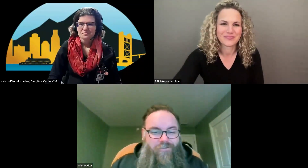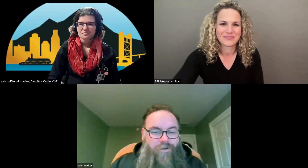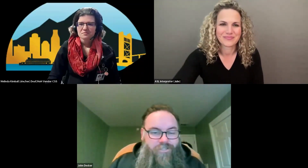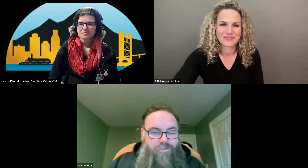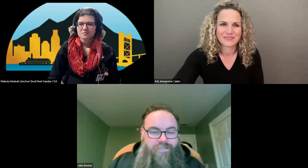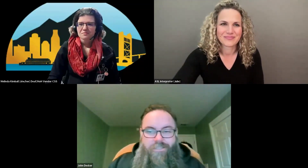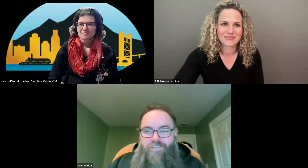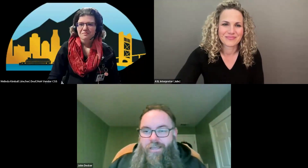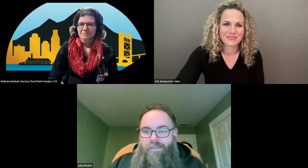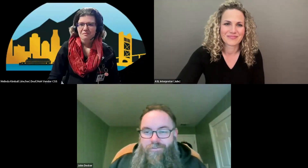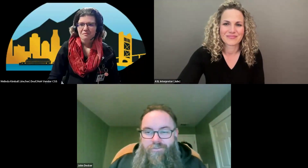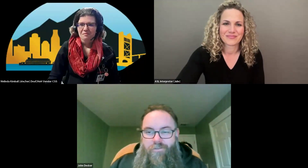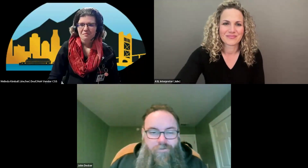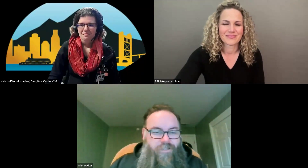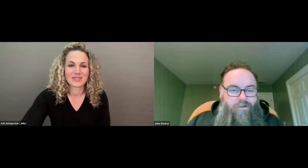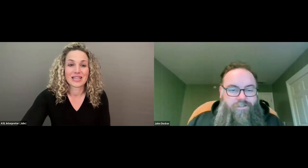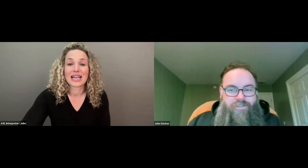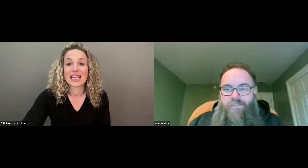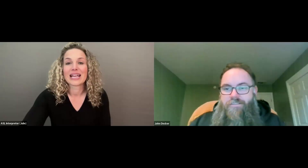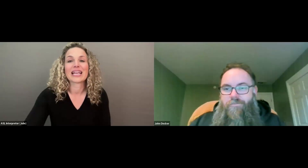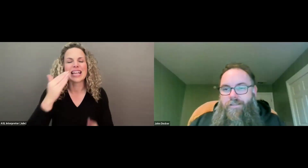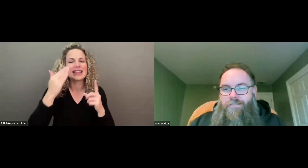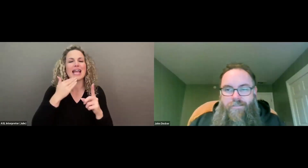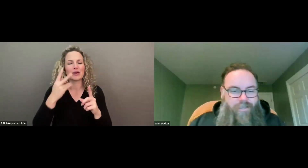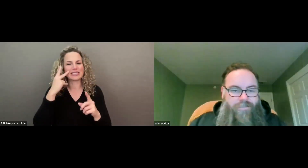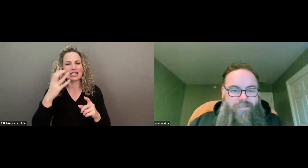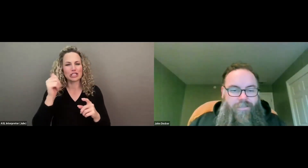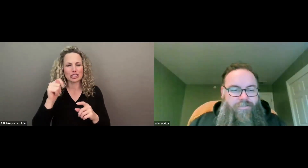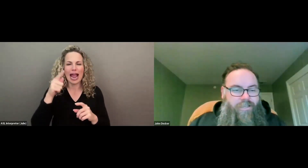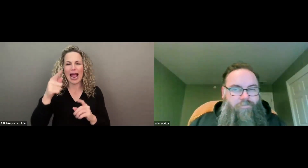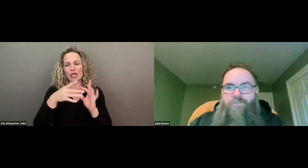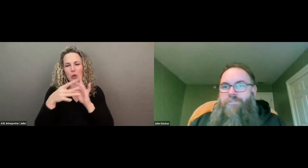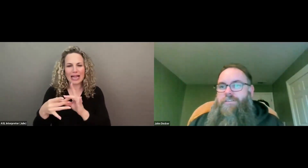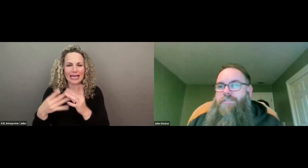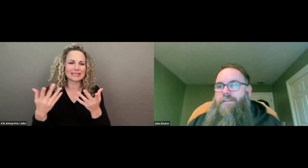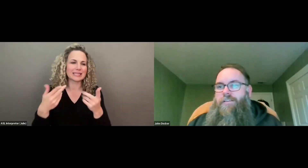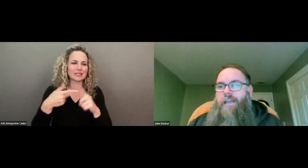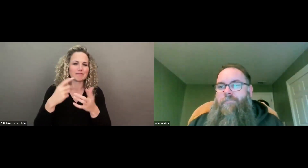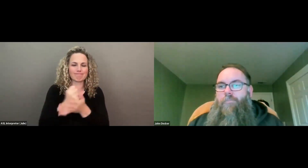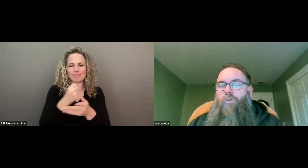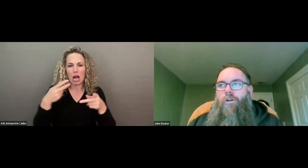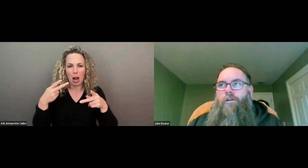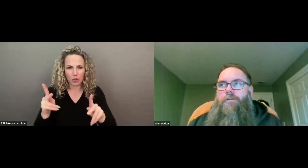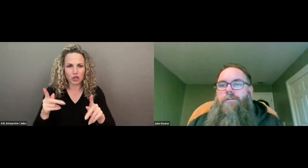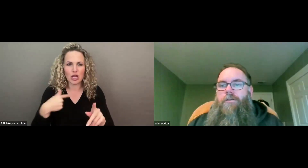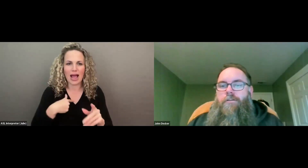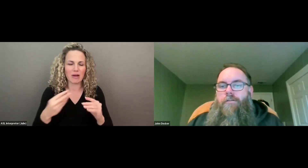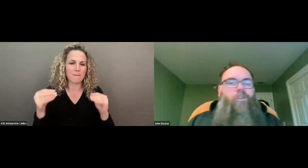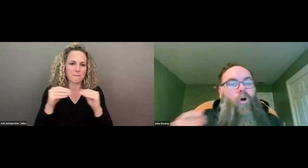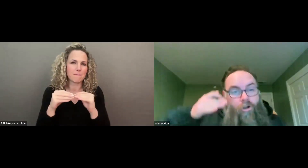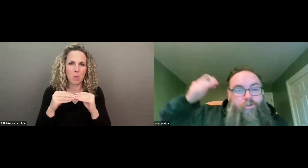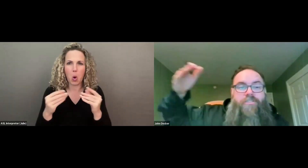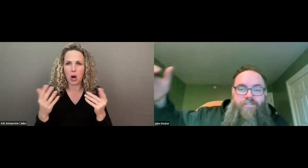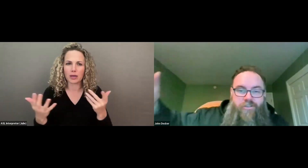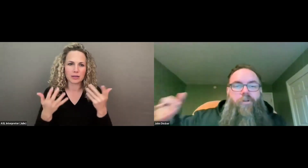Awesome. Thanks so much. And you can see in the chat that there's certainly folks that are interested as it relates to connecting and taking opportunities to have